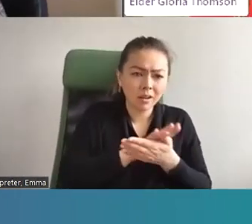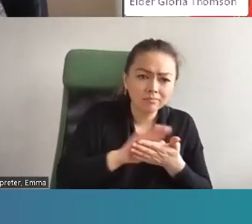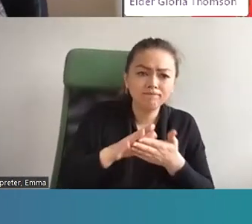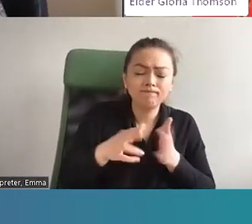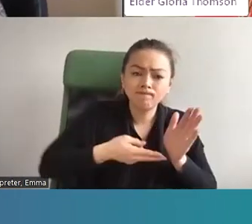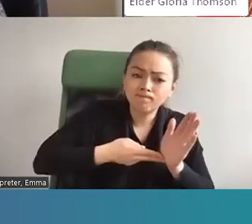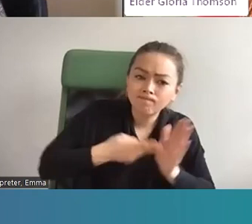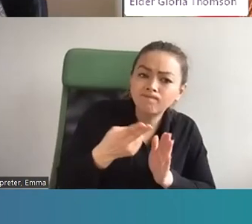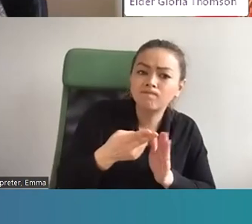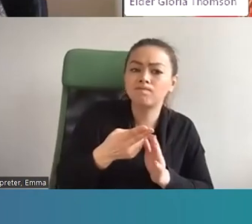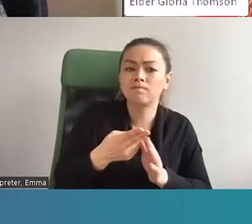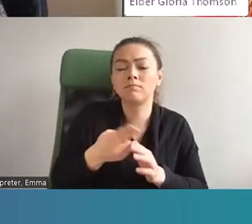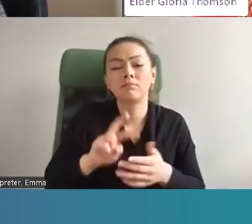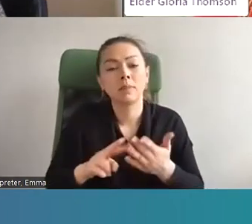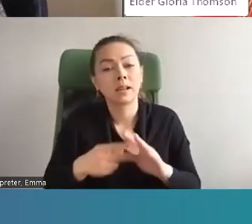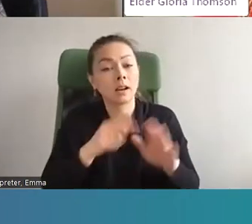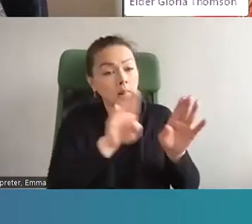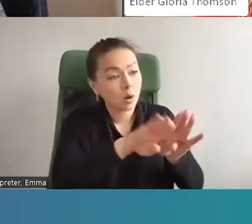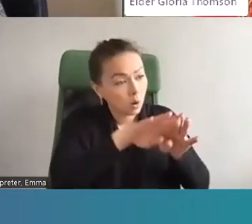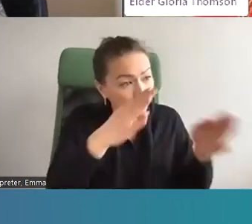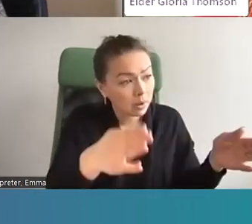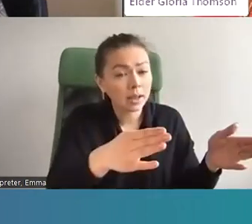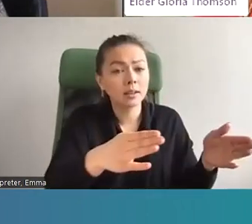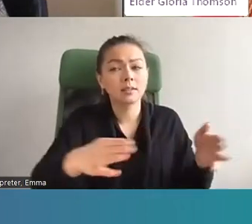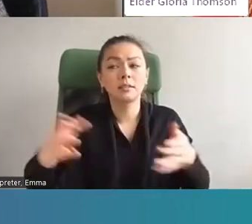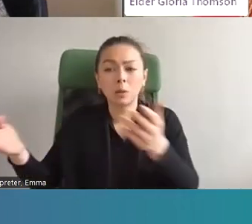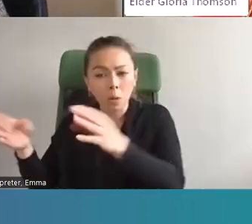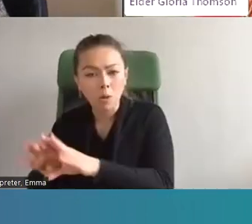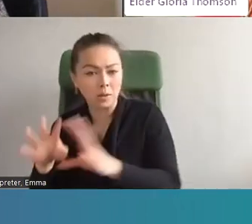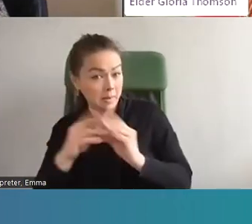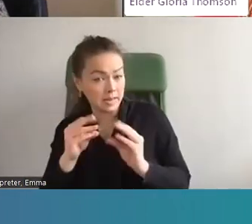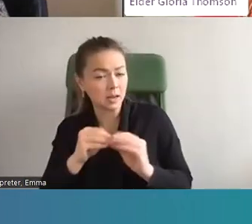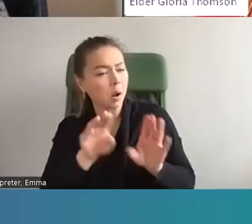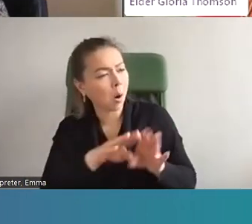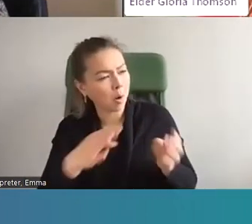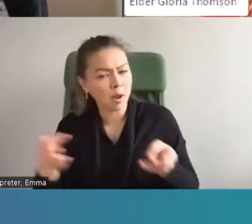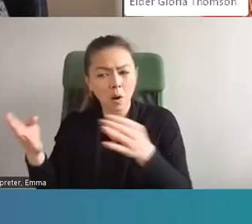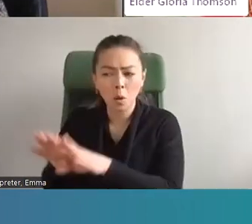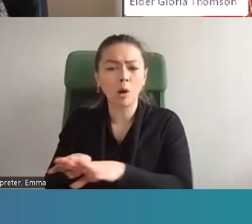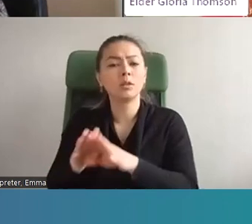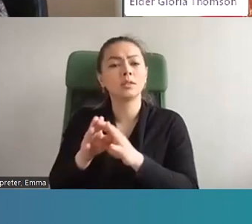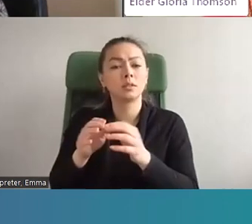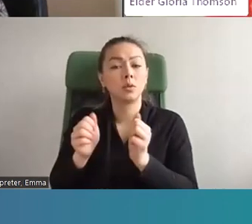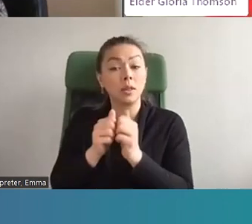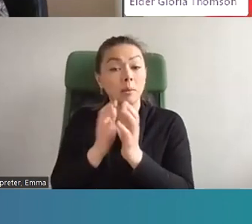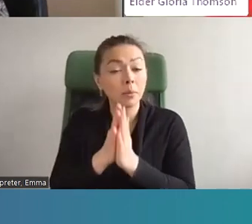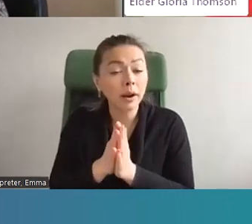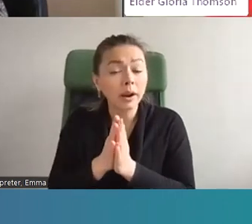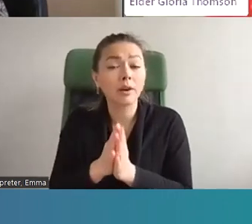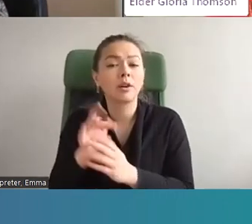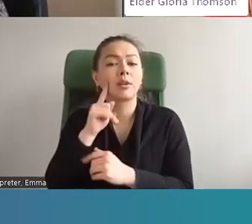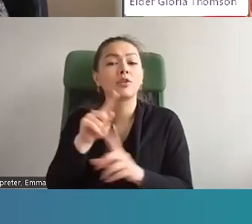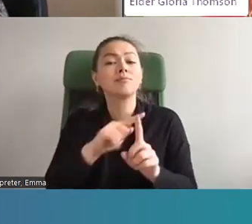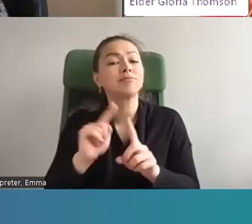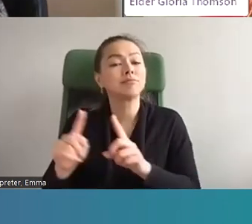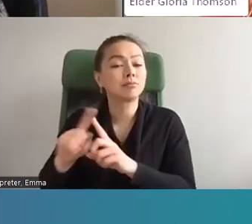I needed to open and close the meetings with a prayer. And at functions, I was asked to pray. So I